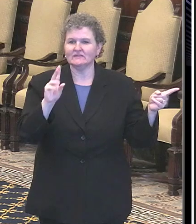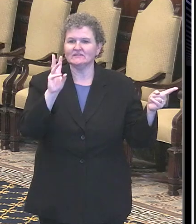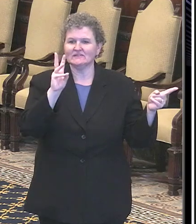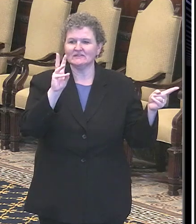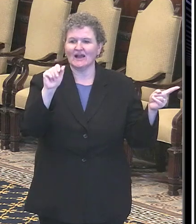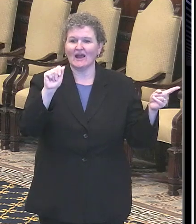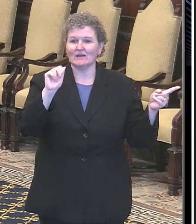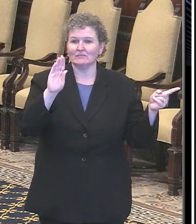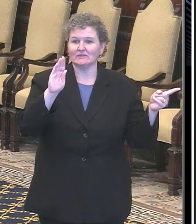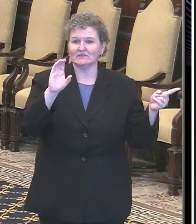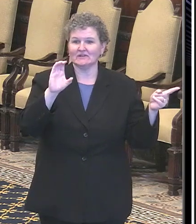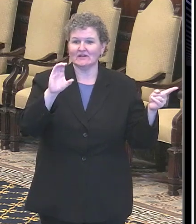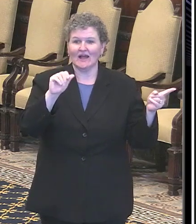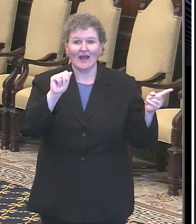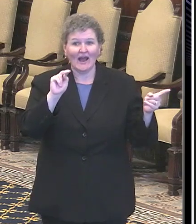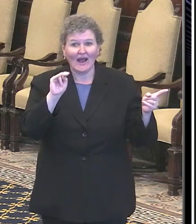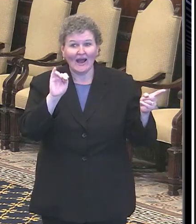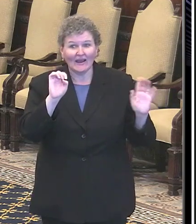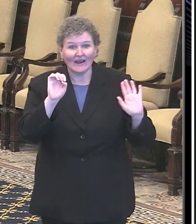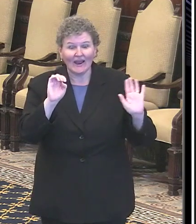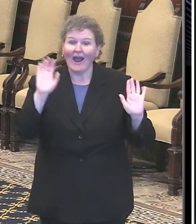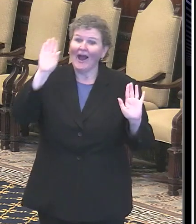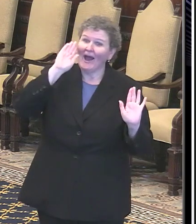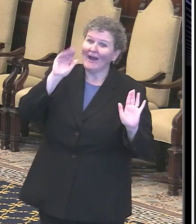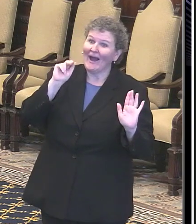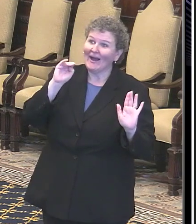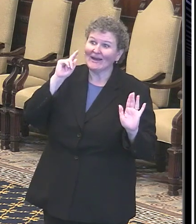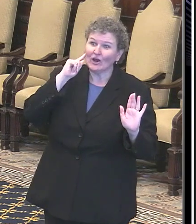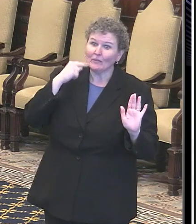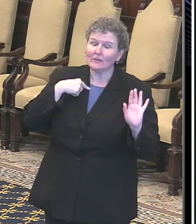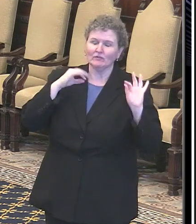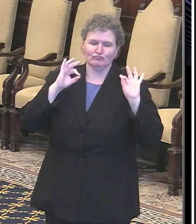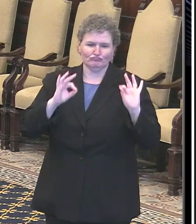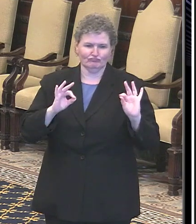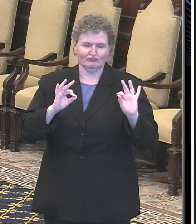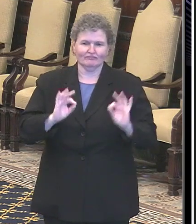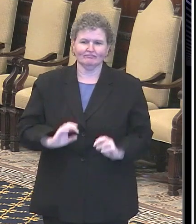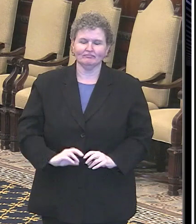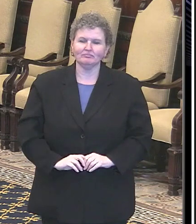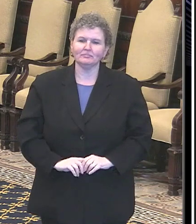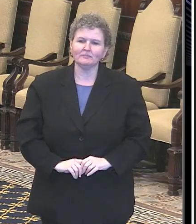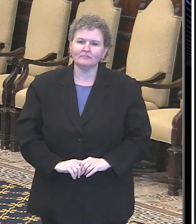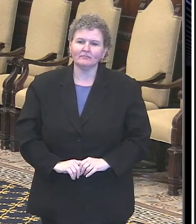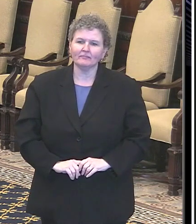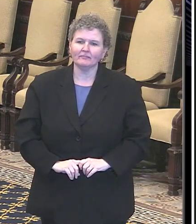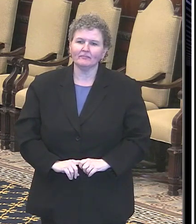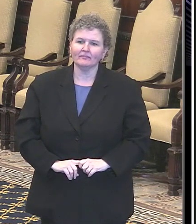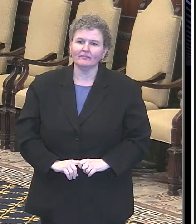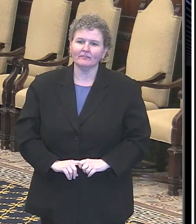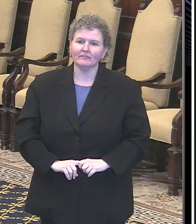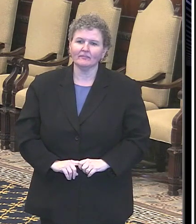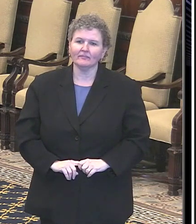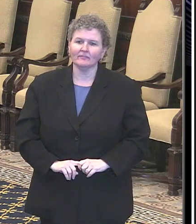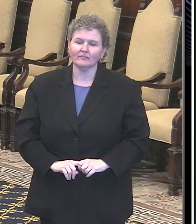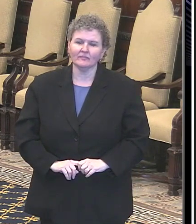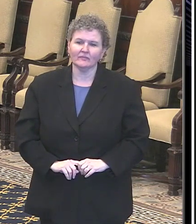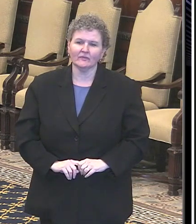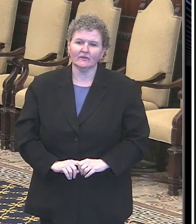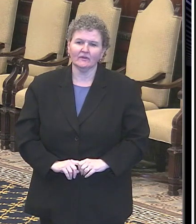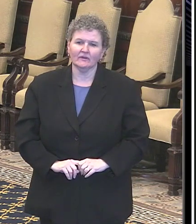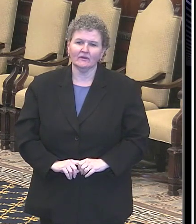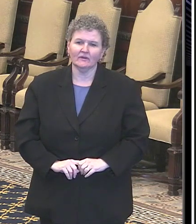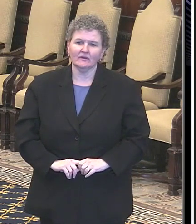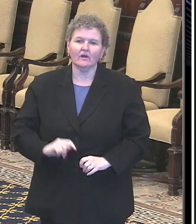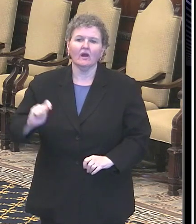Annie, you're up. Hi, can you hear me? Yep, go ahead. Okay, I have a quick question for you in regards to golf courses.